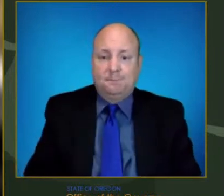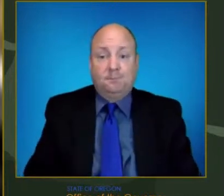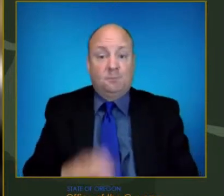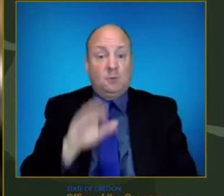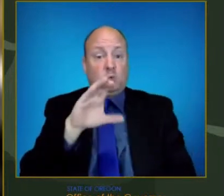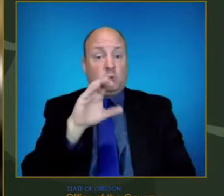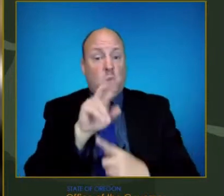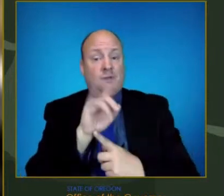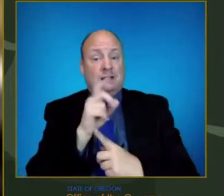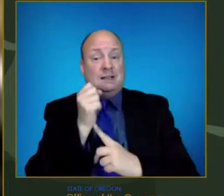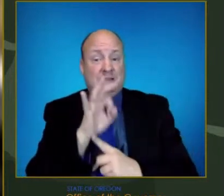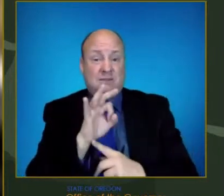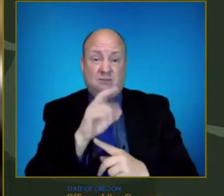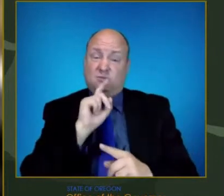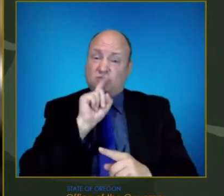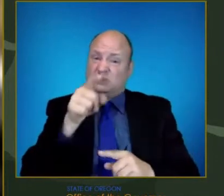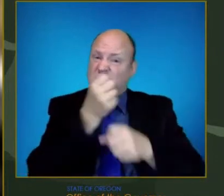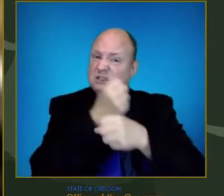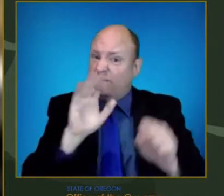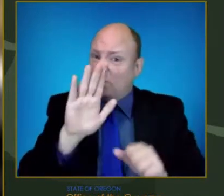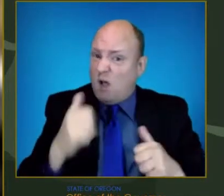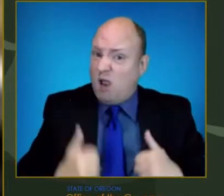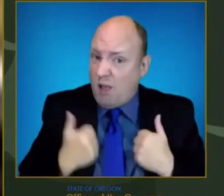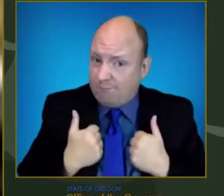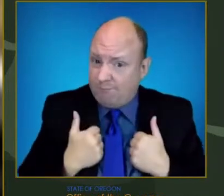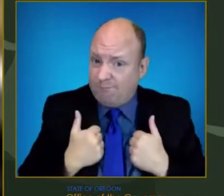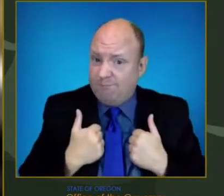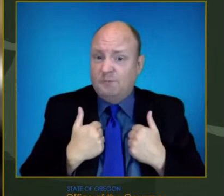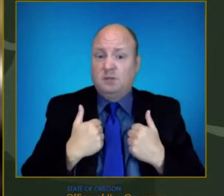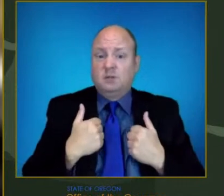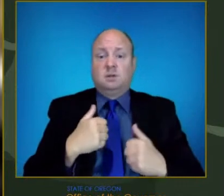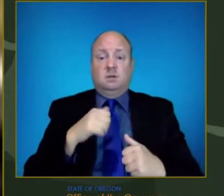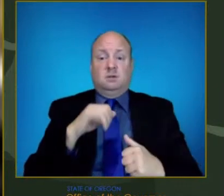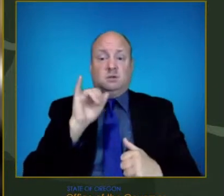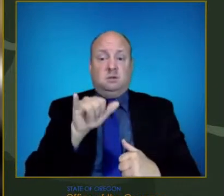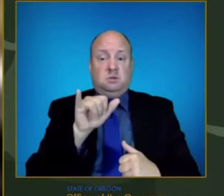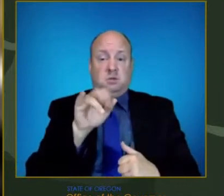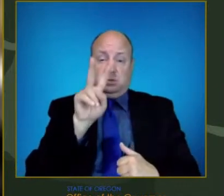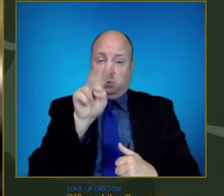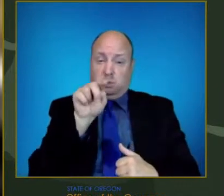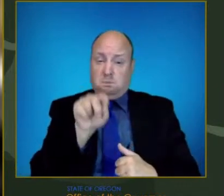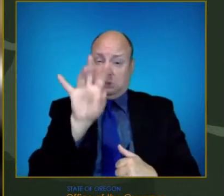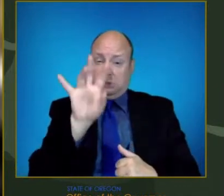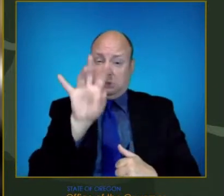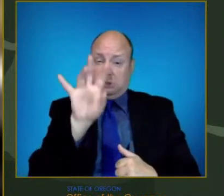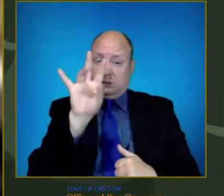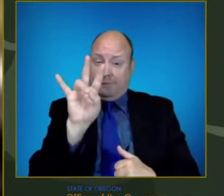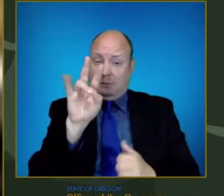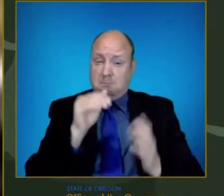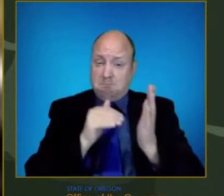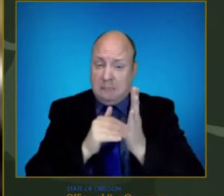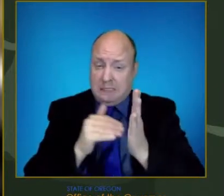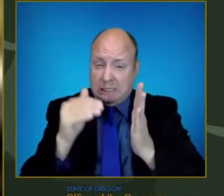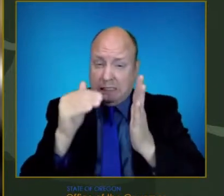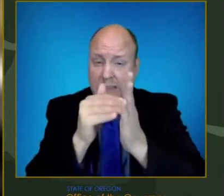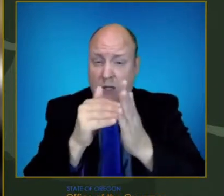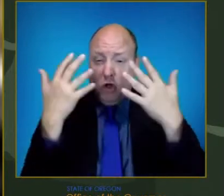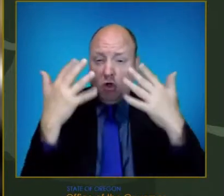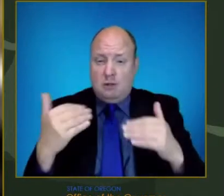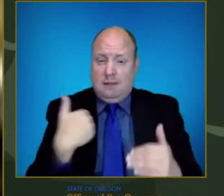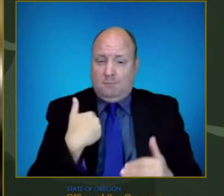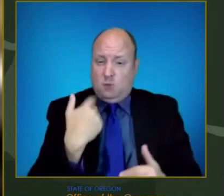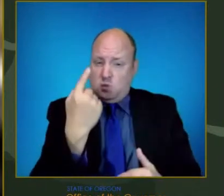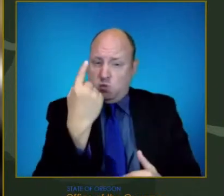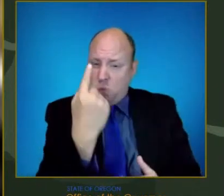day. More than 2.7 million Oregonians have had at least one dose of the vaccine, and nearly 2.5 million have completed a